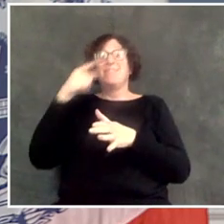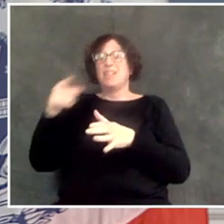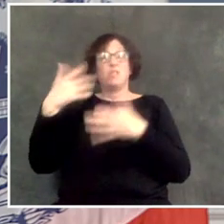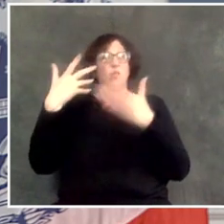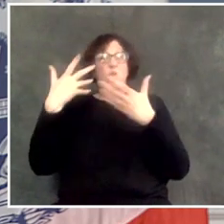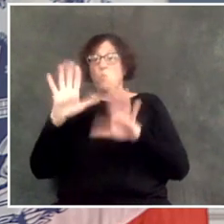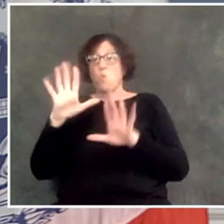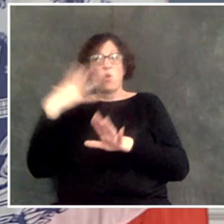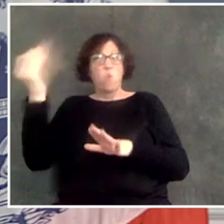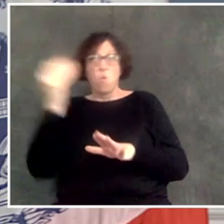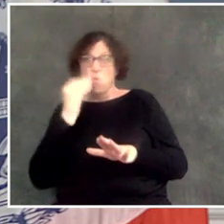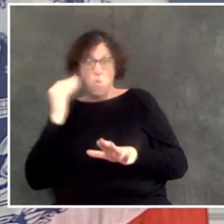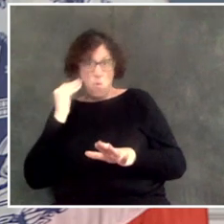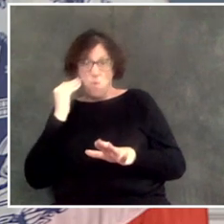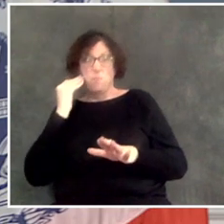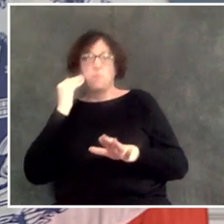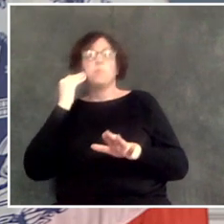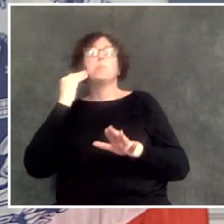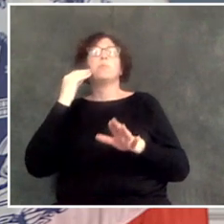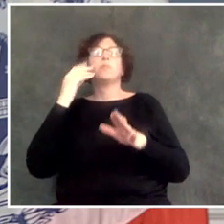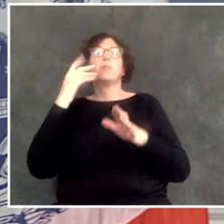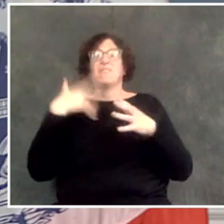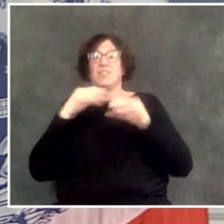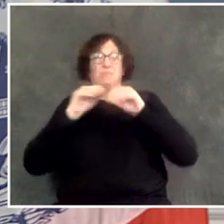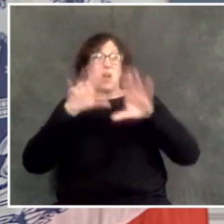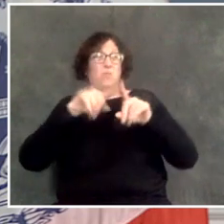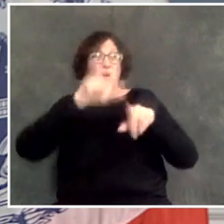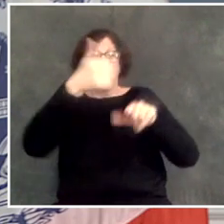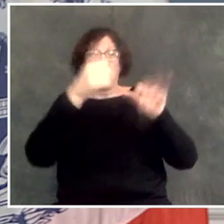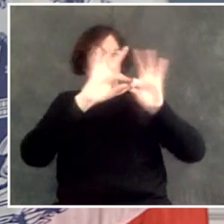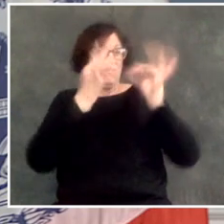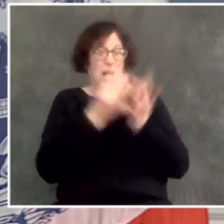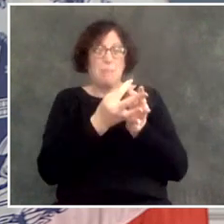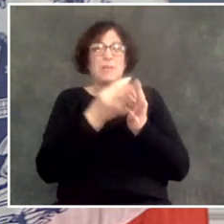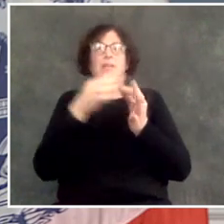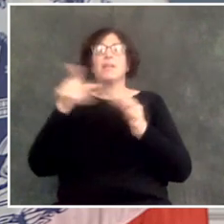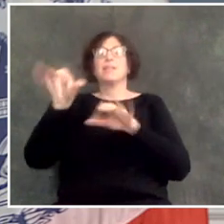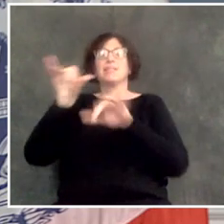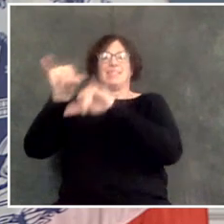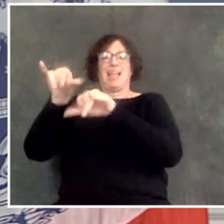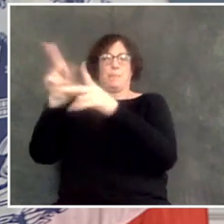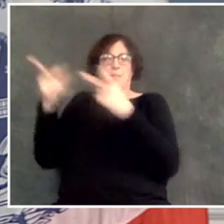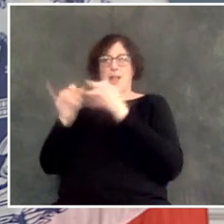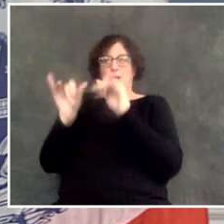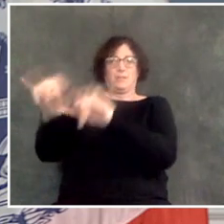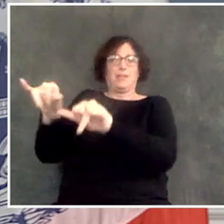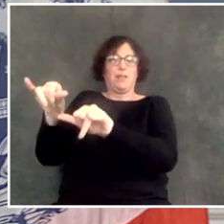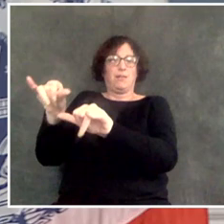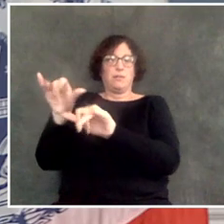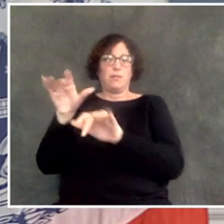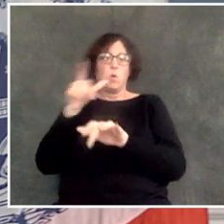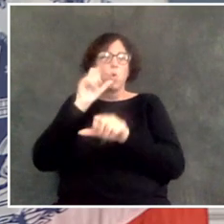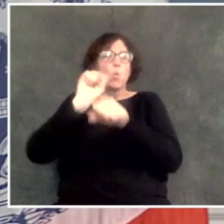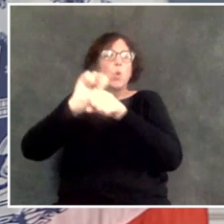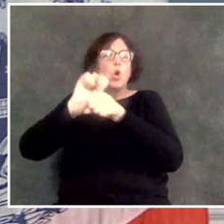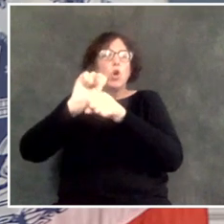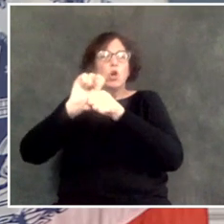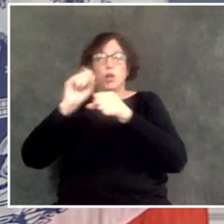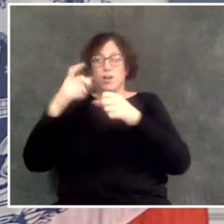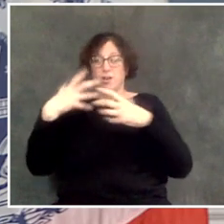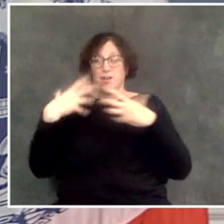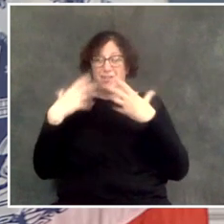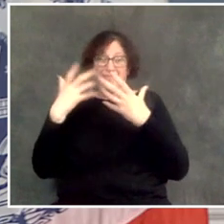again, we will keep expanding into hotels and into other public spaces in every borough, including Staten